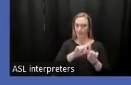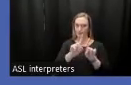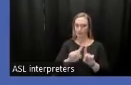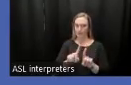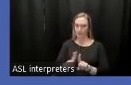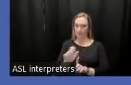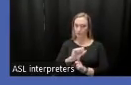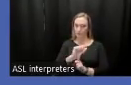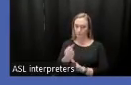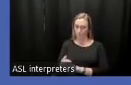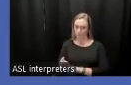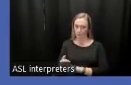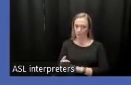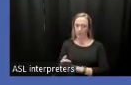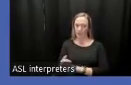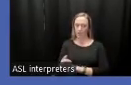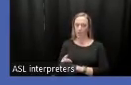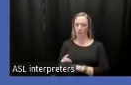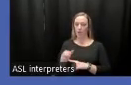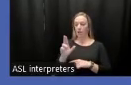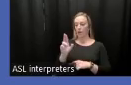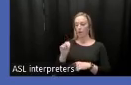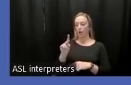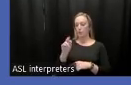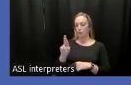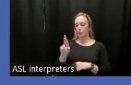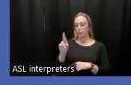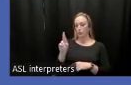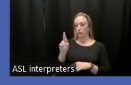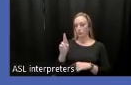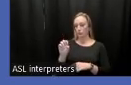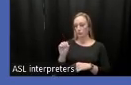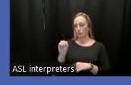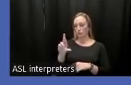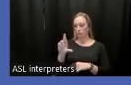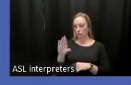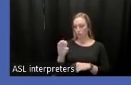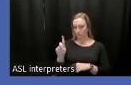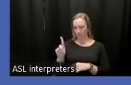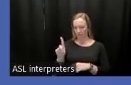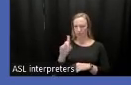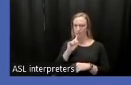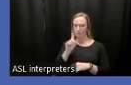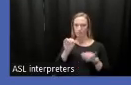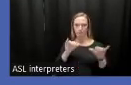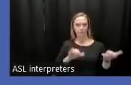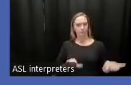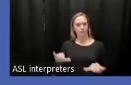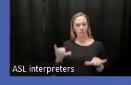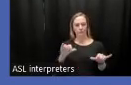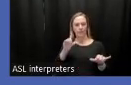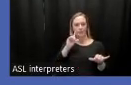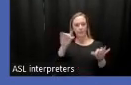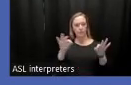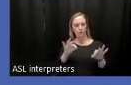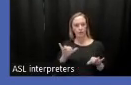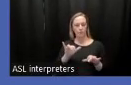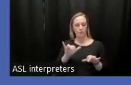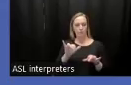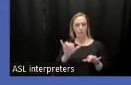mean, under-resourced is under-resourced. So I think describing that fairly is important to do that. What I